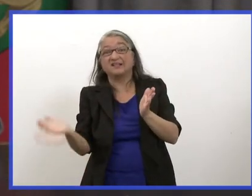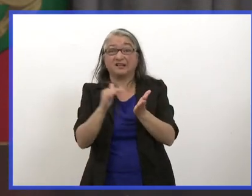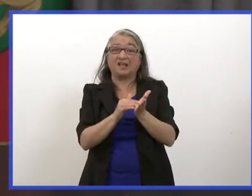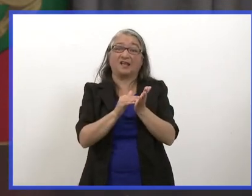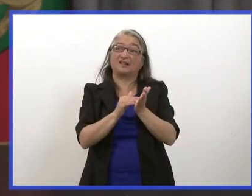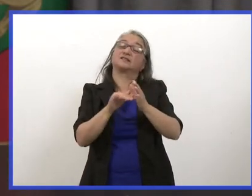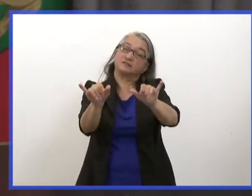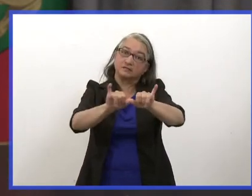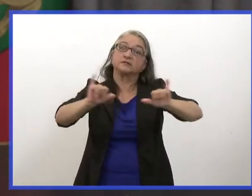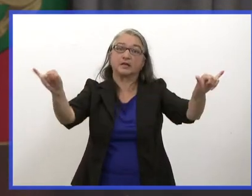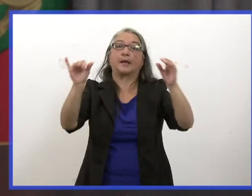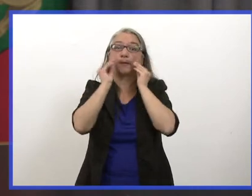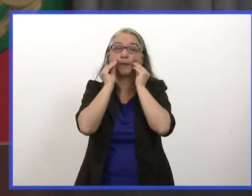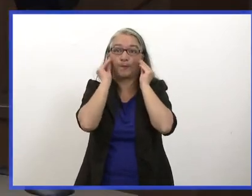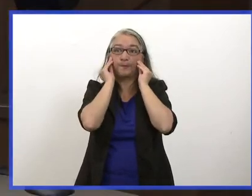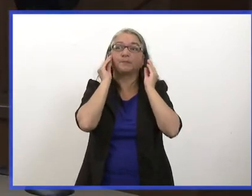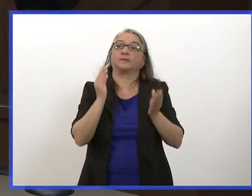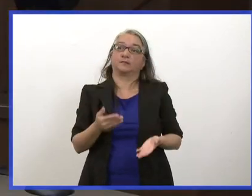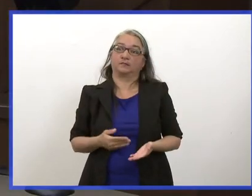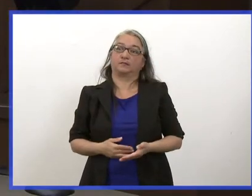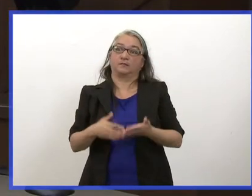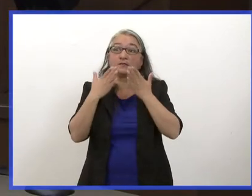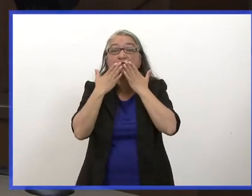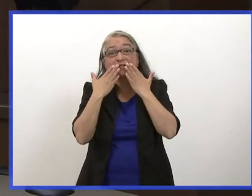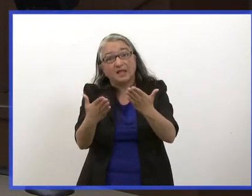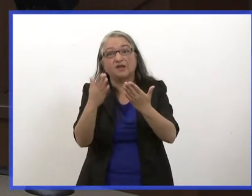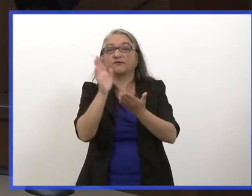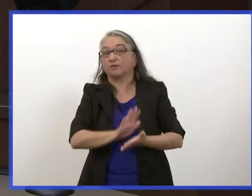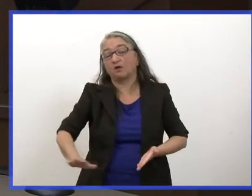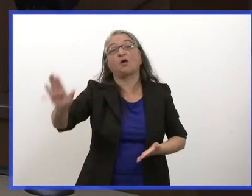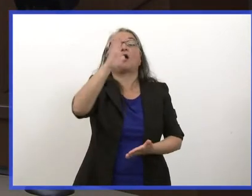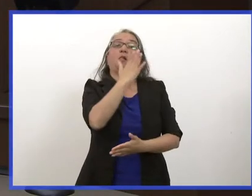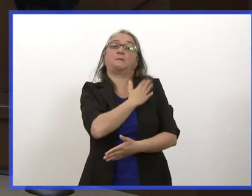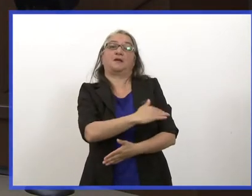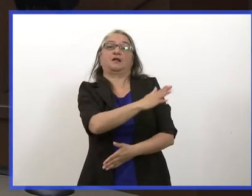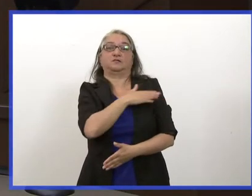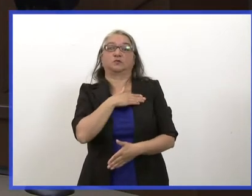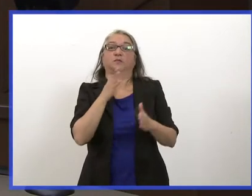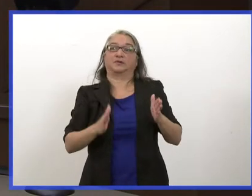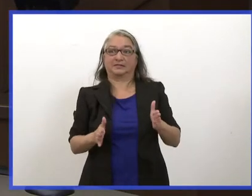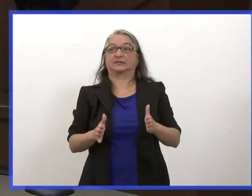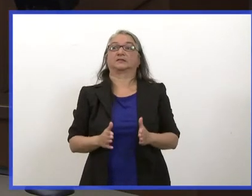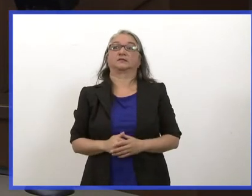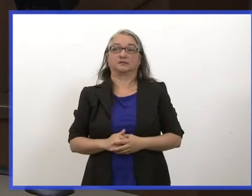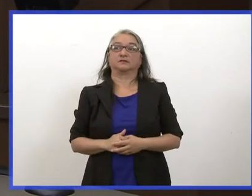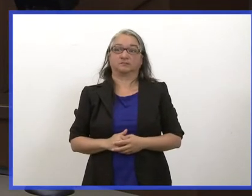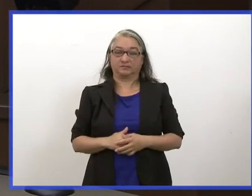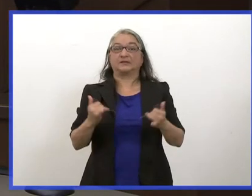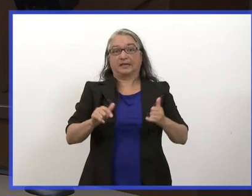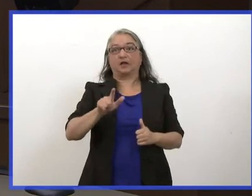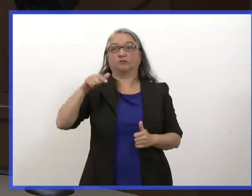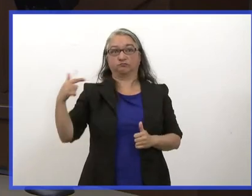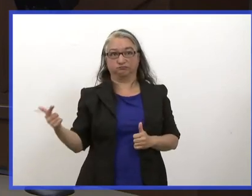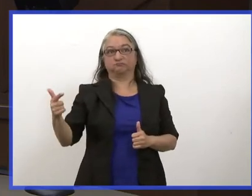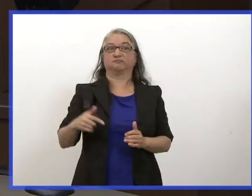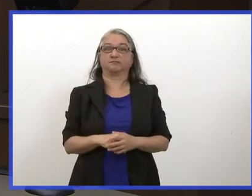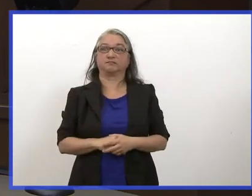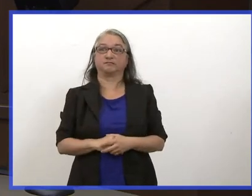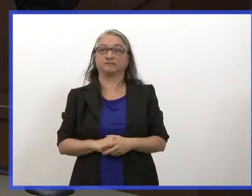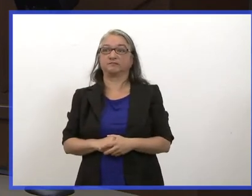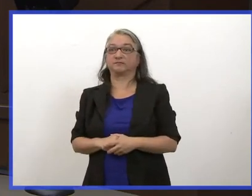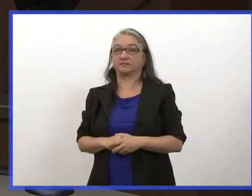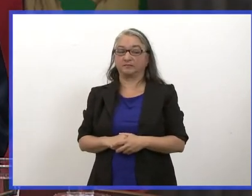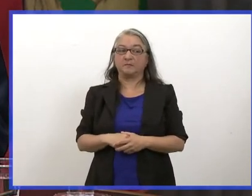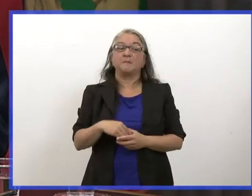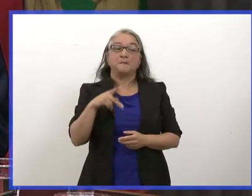all Manitobans. I'm going to pass it back to the Premier. Thanks very much, Dr. Roussin. These decisions aren't easy ones, as everyone knows,